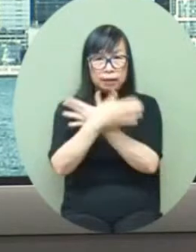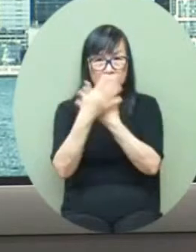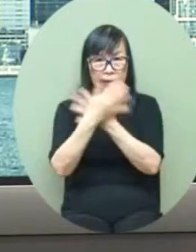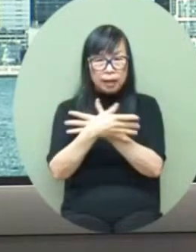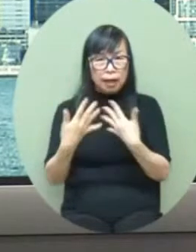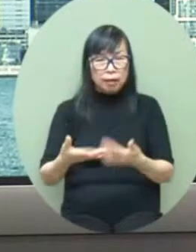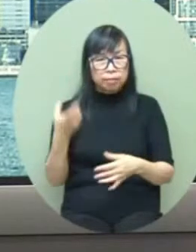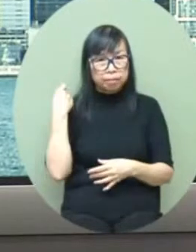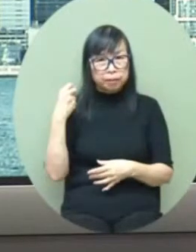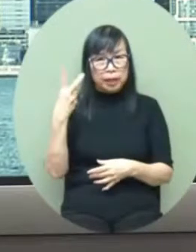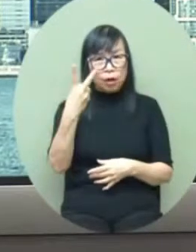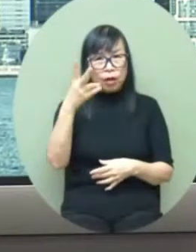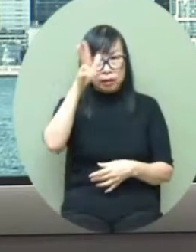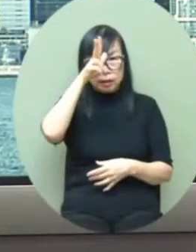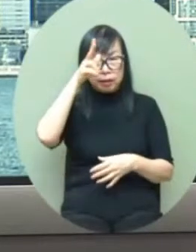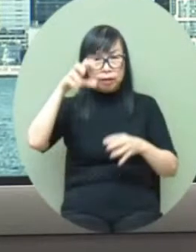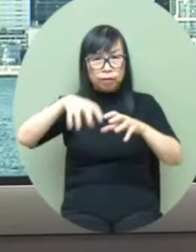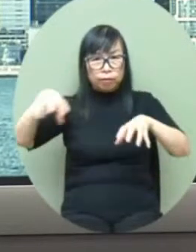I'm from TVB.